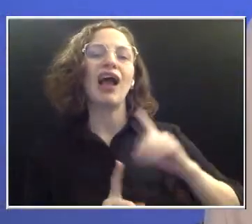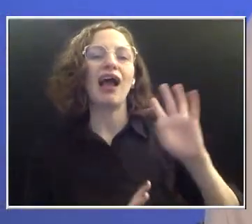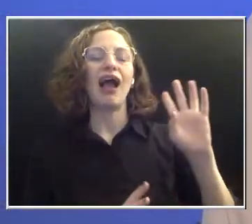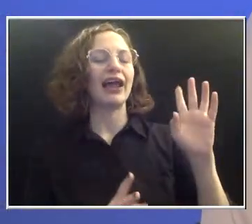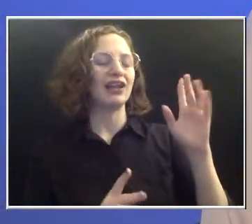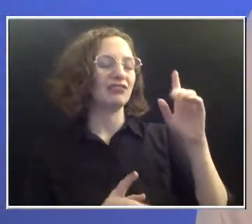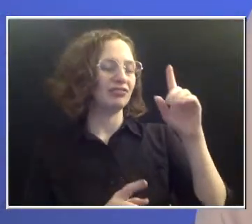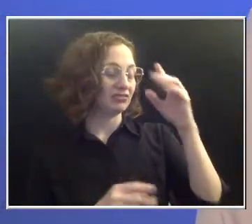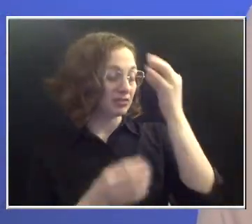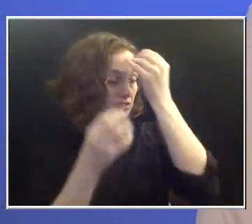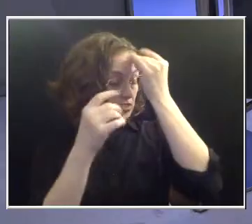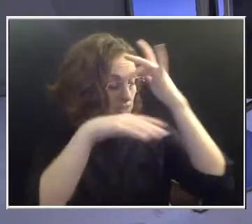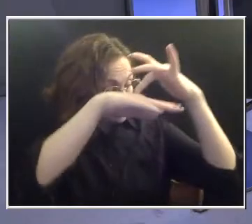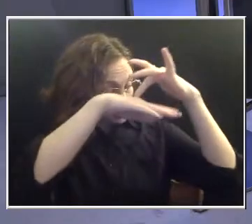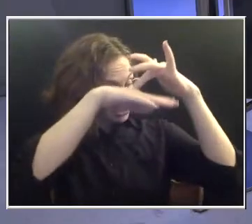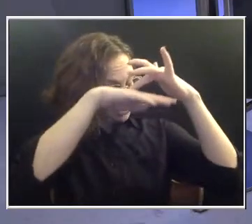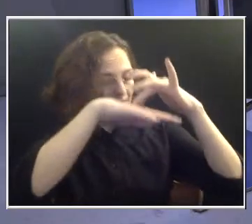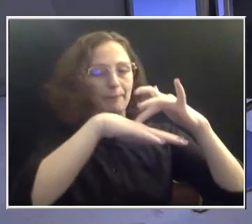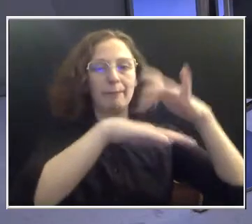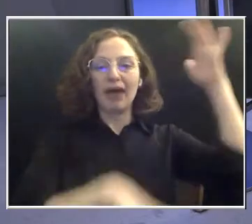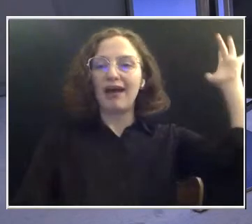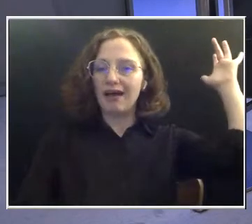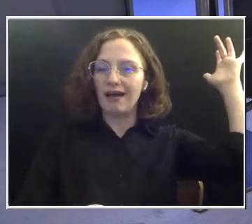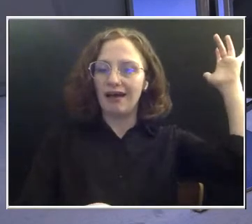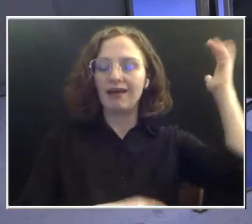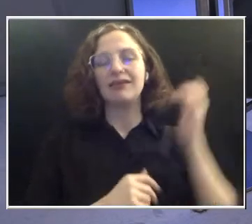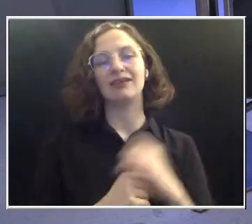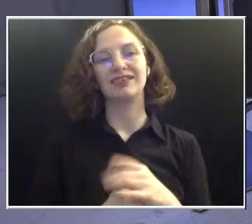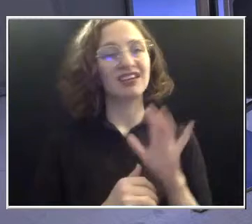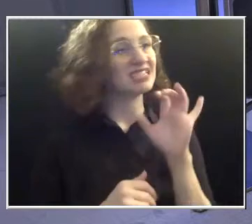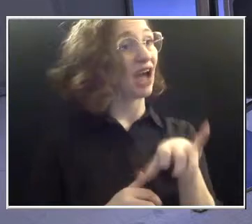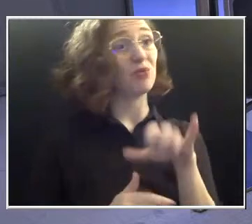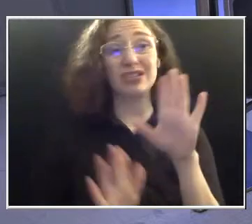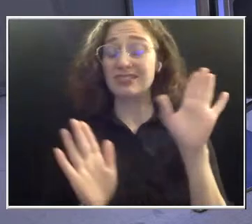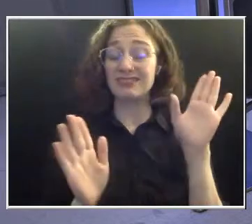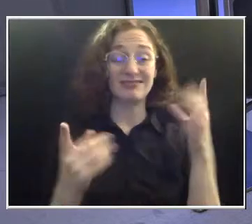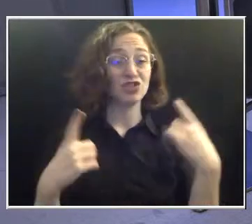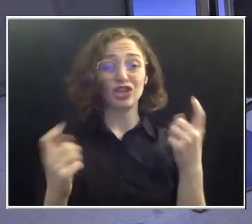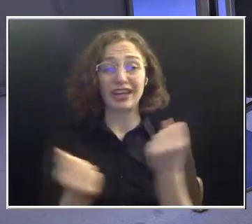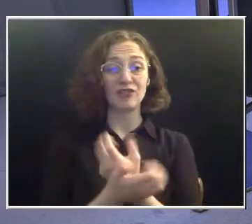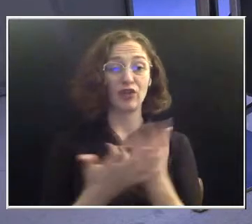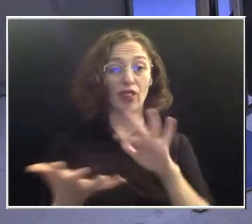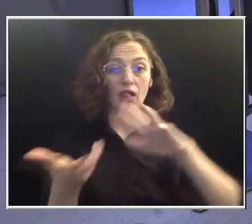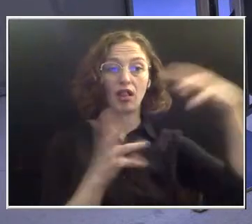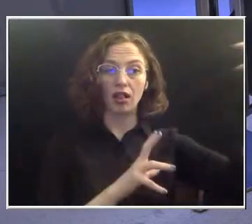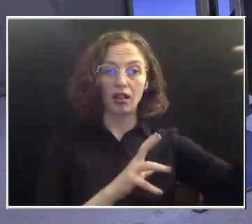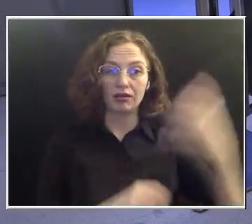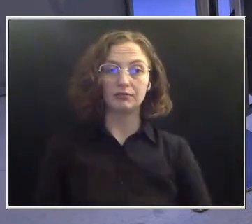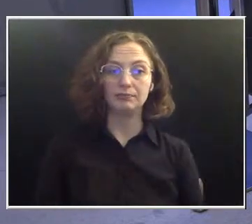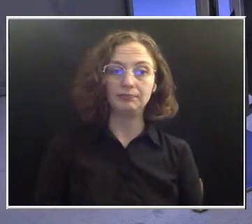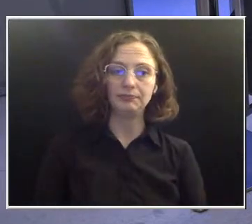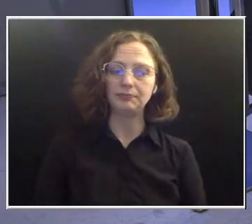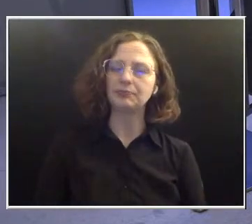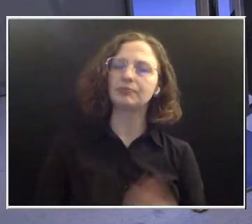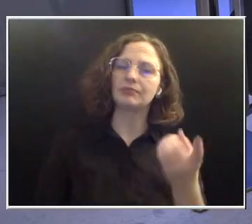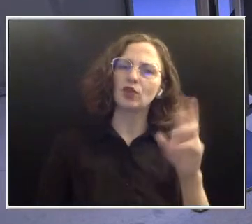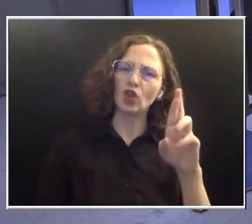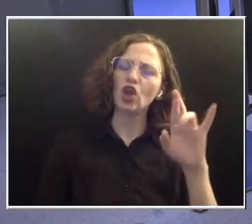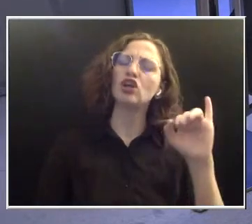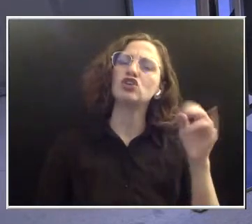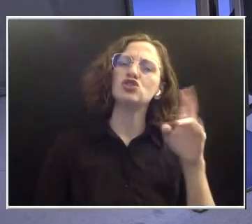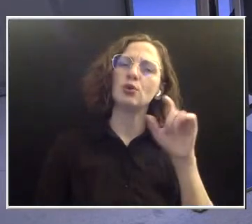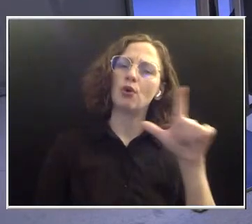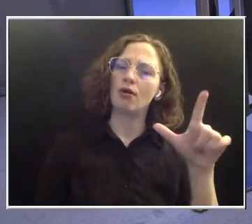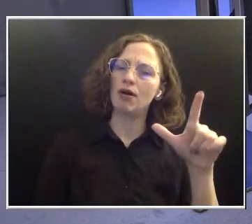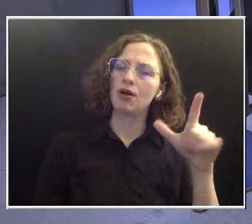middle of everything. No fun. No. So Dr. Jewell, what do you remember about this meeting Brooke? Was there anything that stuck out to